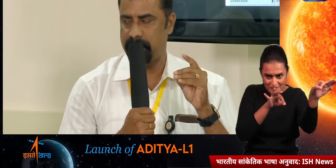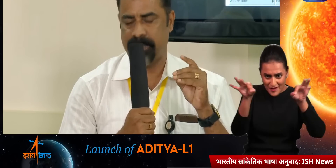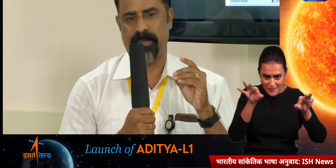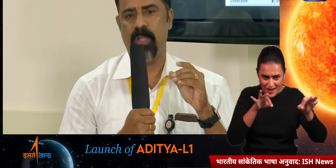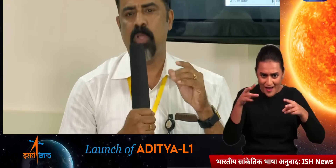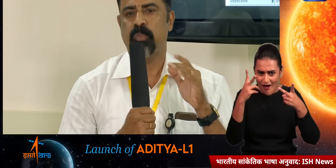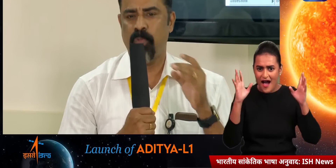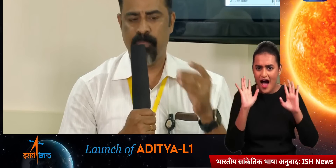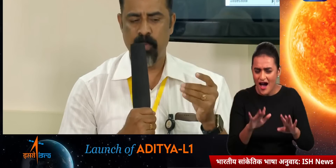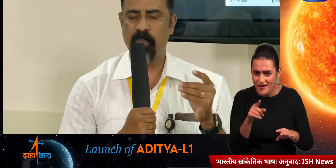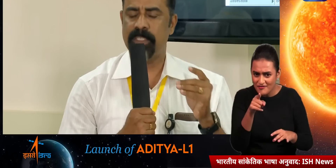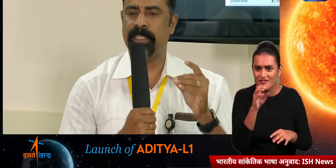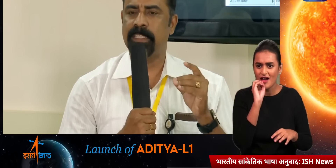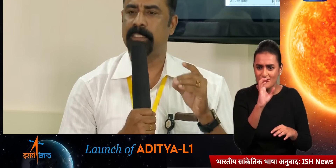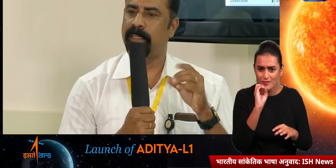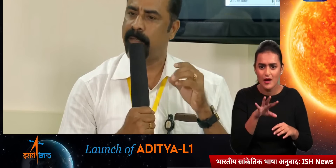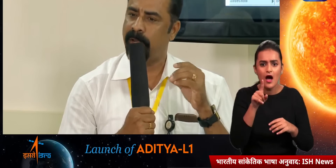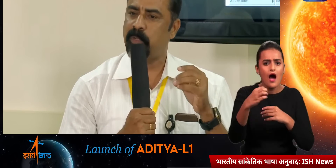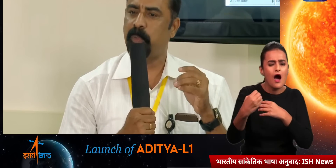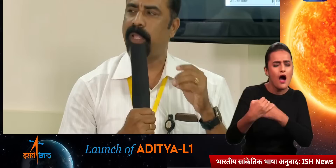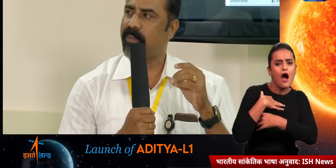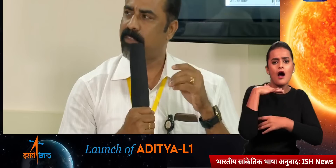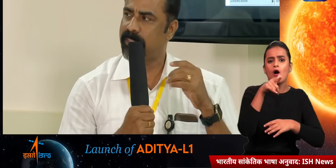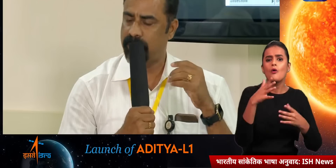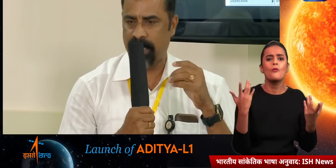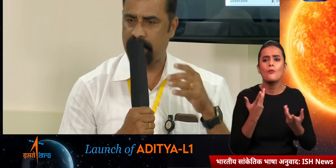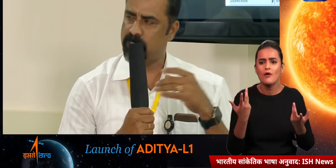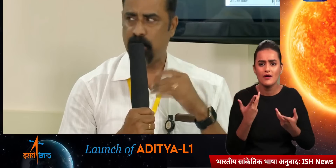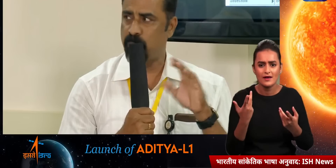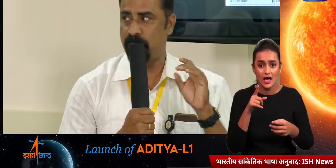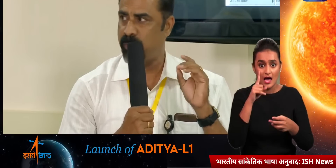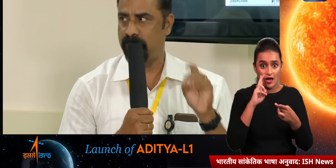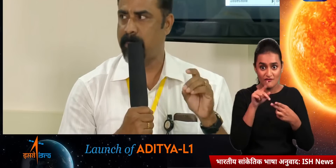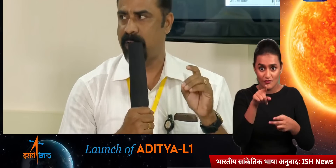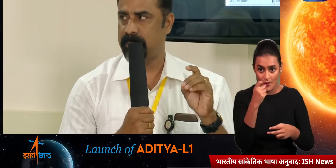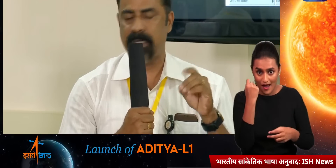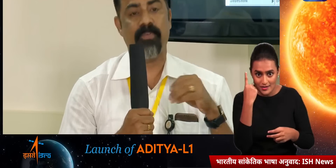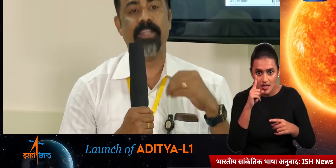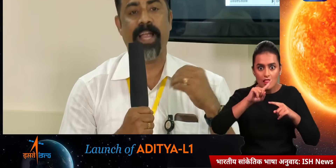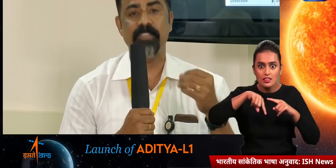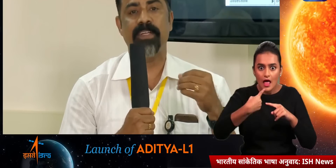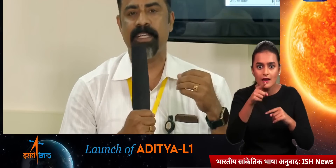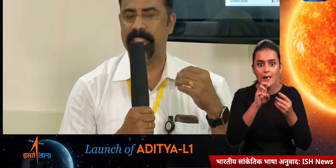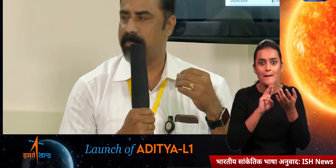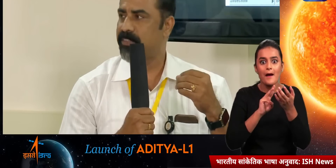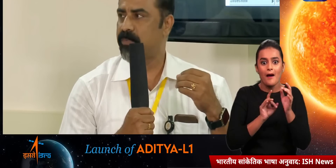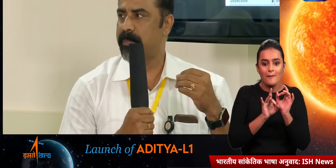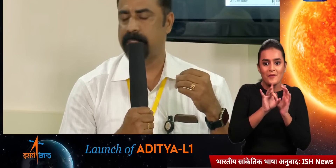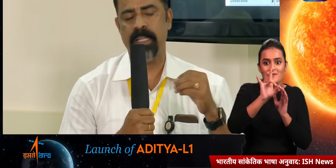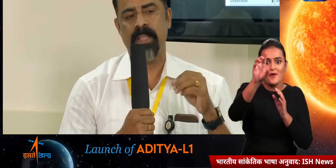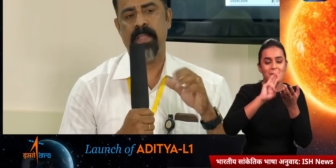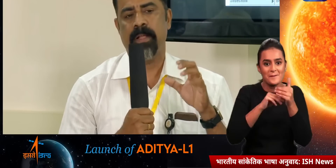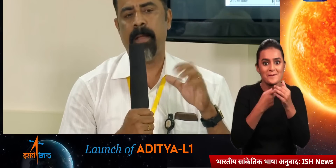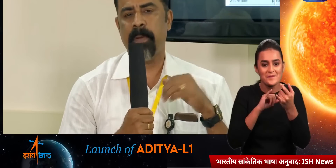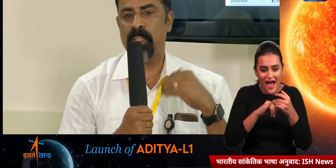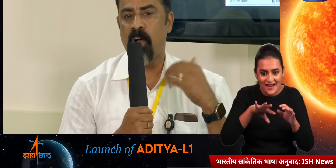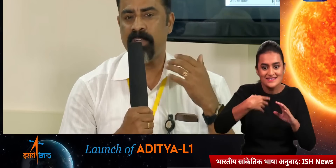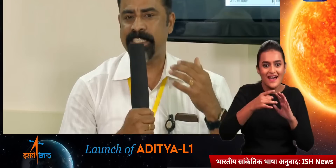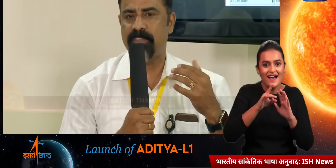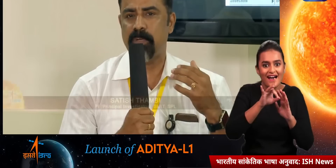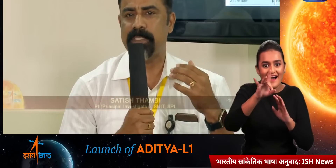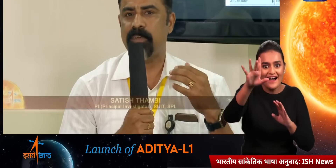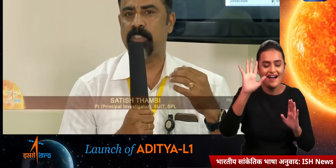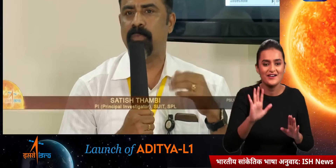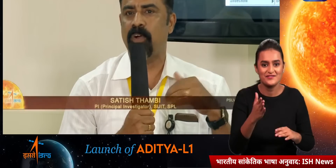mass information. So if we know these things related to electrons, electrons we don't know the mass, but for the ions we are getting the mass information. Coupling all